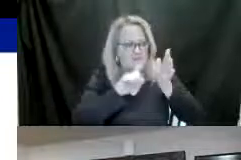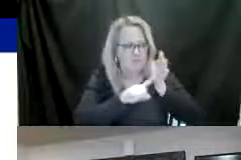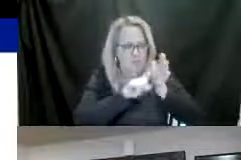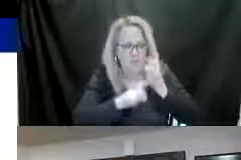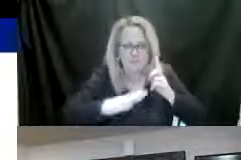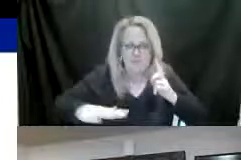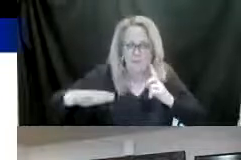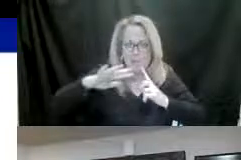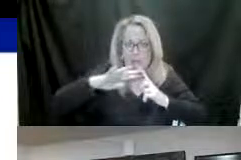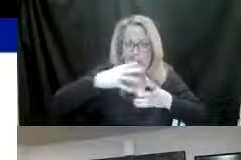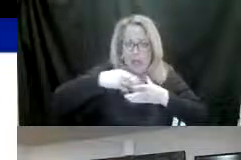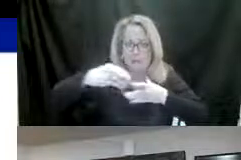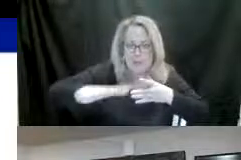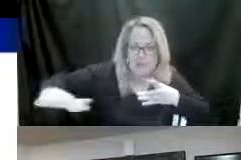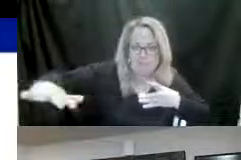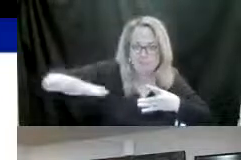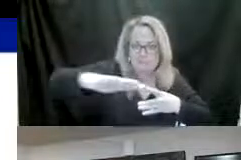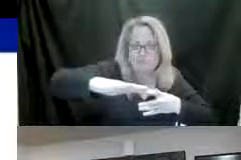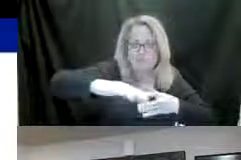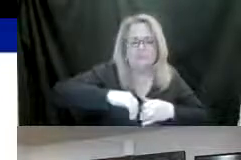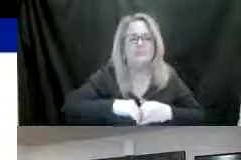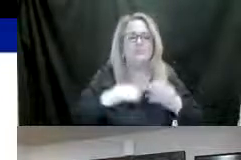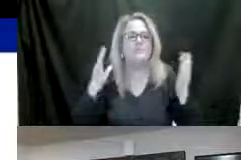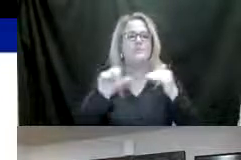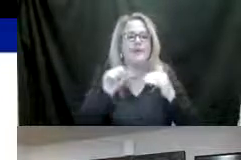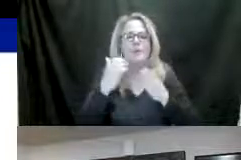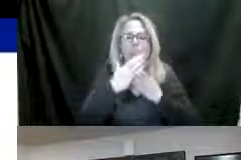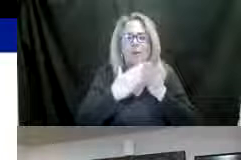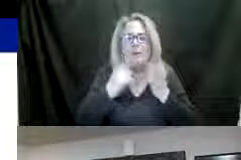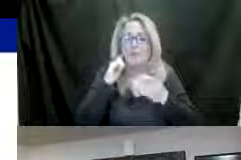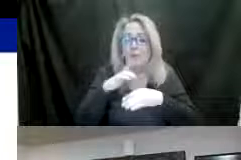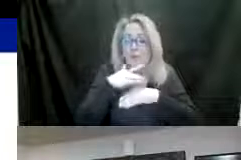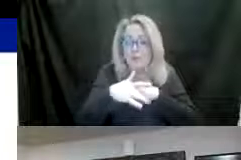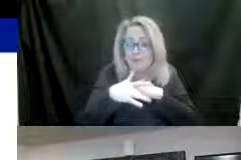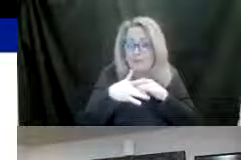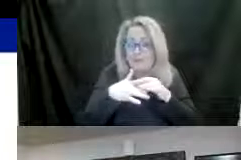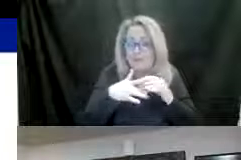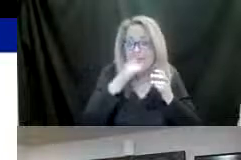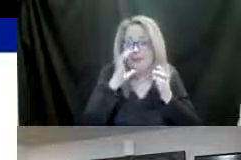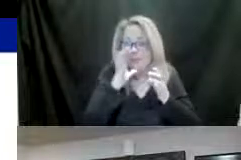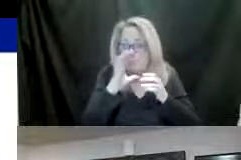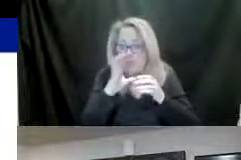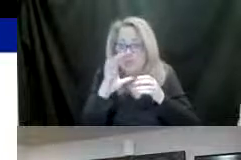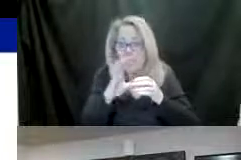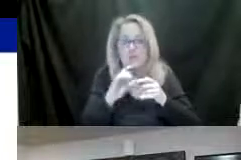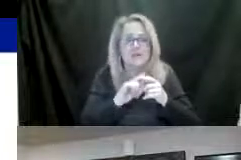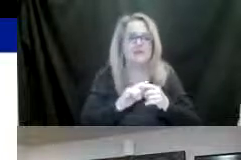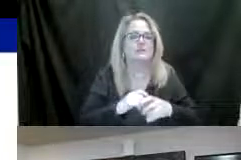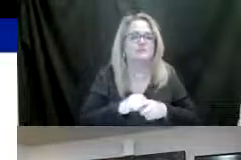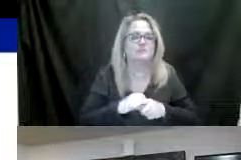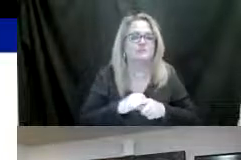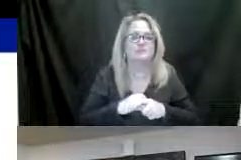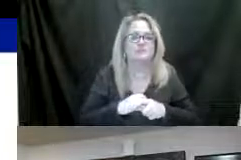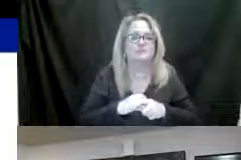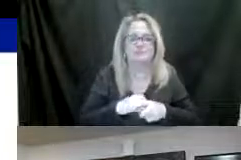them. Another component in early exploration is search. And that, of course, means